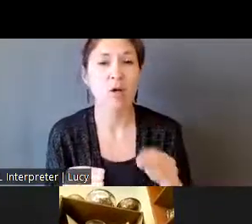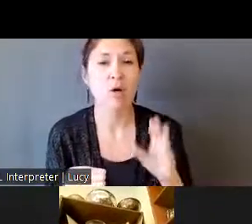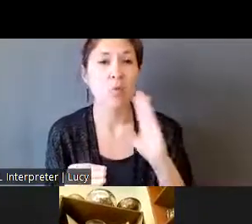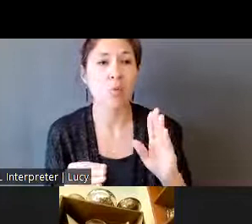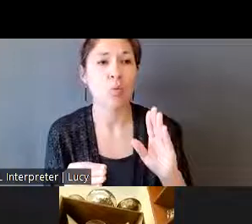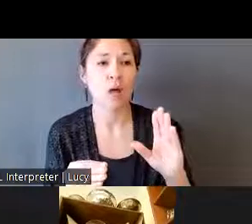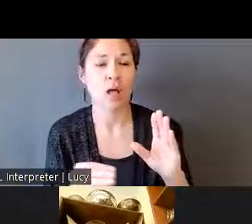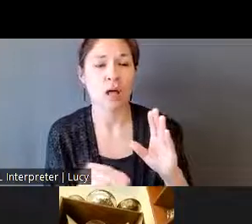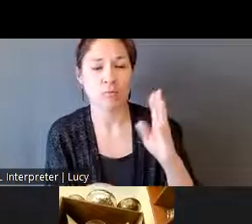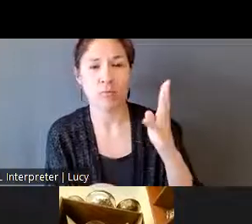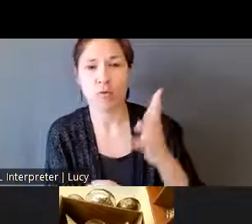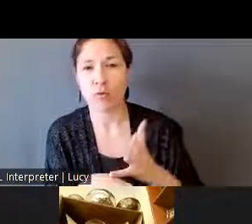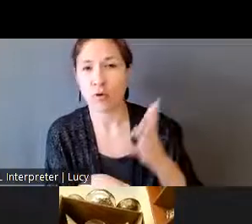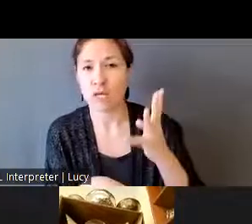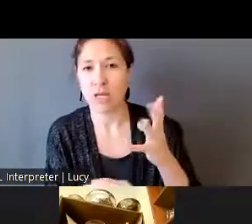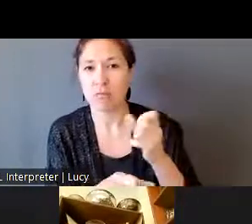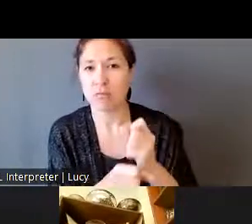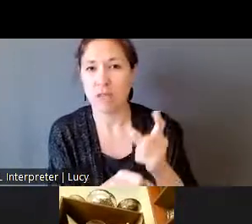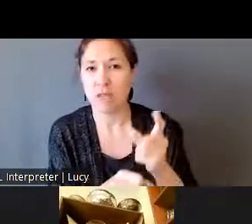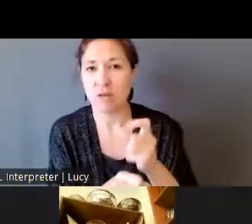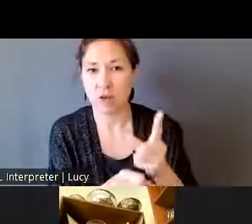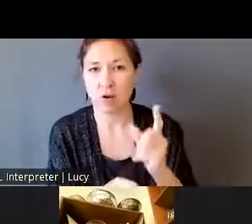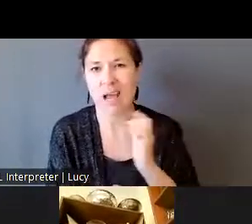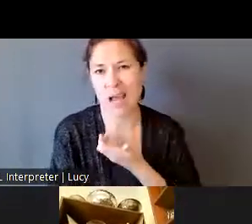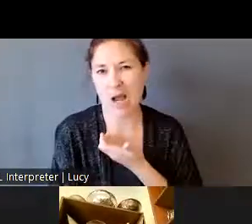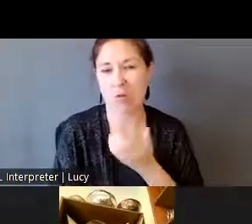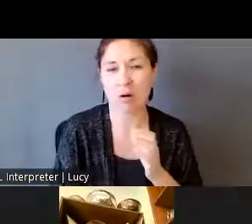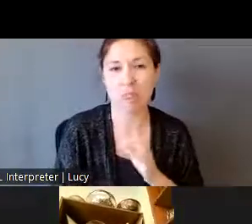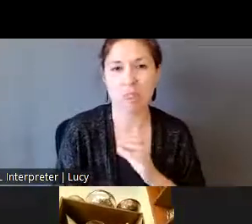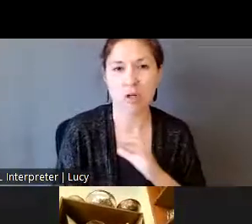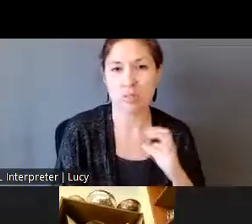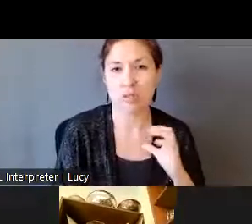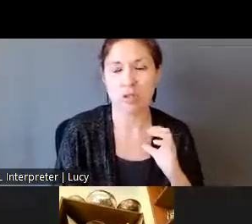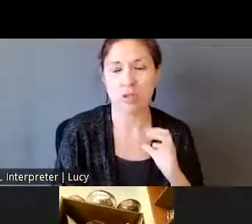year, as do the other 2 boards that my